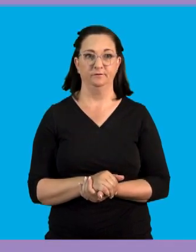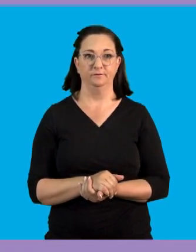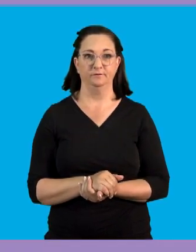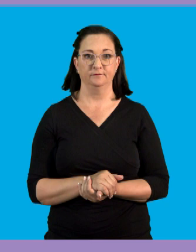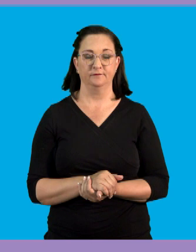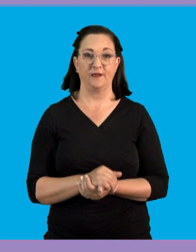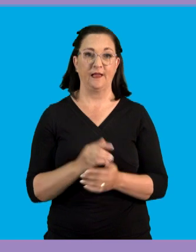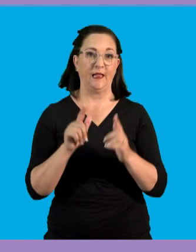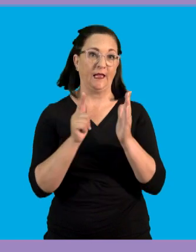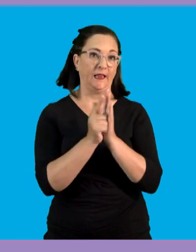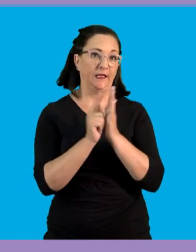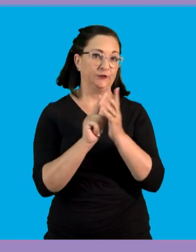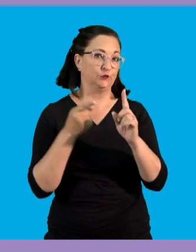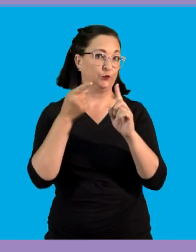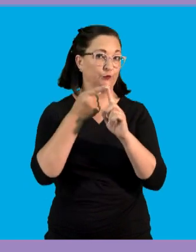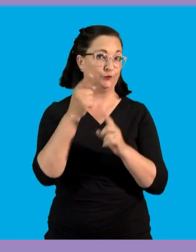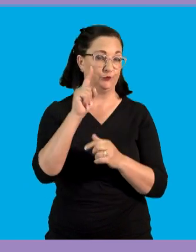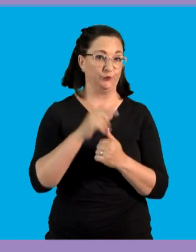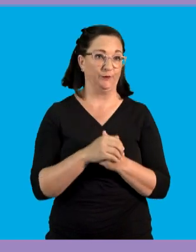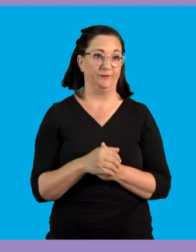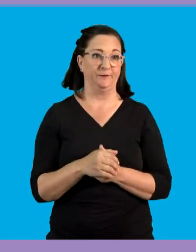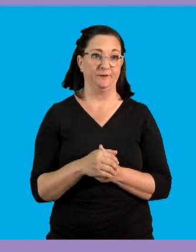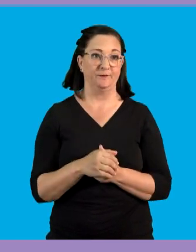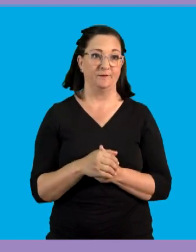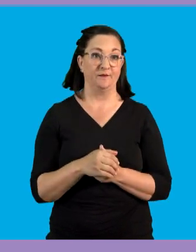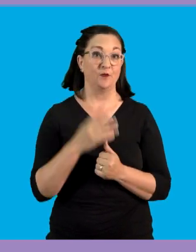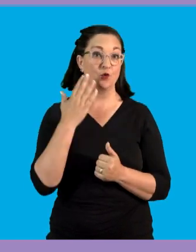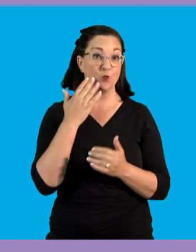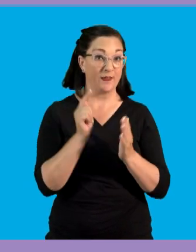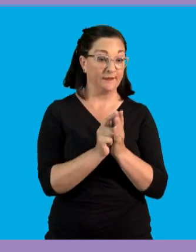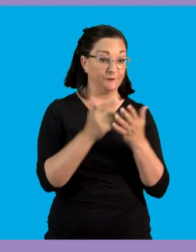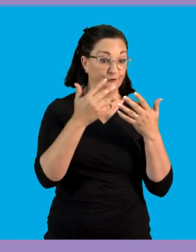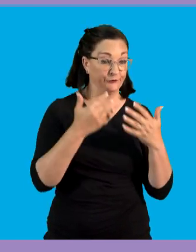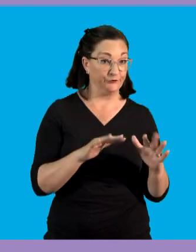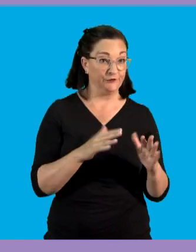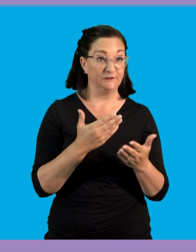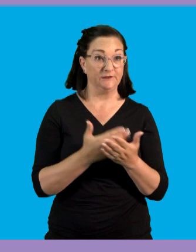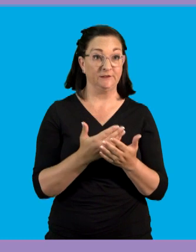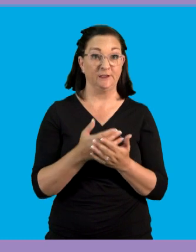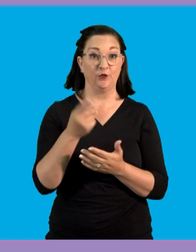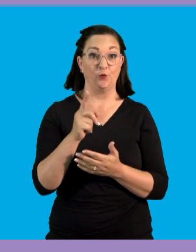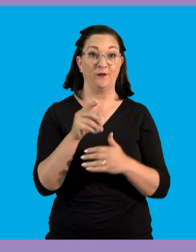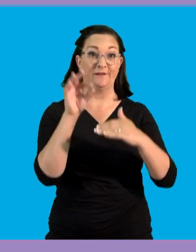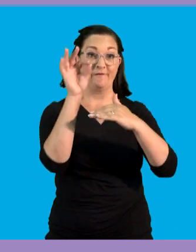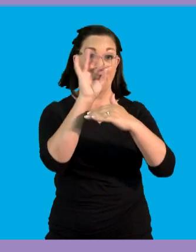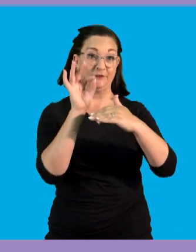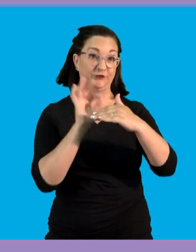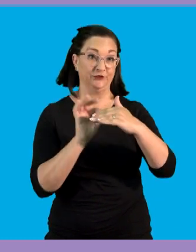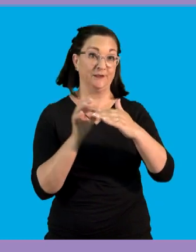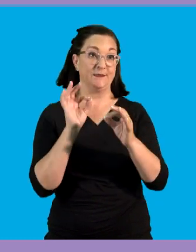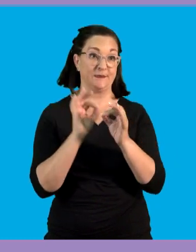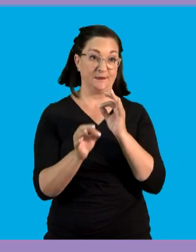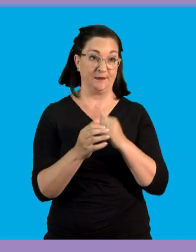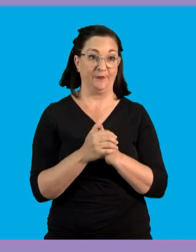Let's look at the lesson objectives. By the end of the lesson, you must be able to simplify common